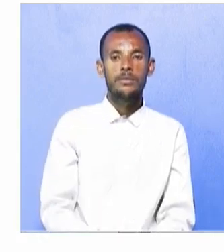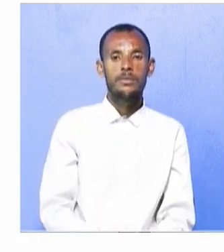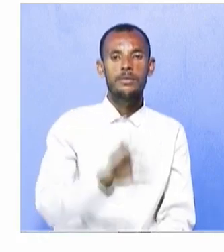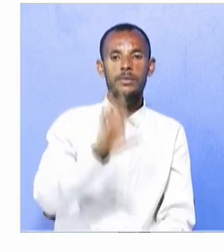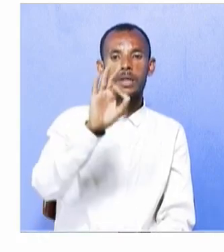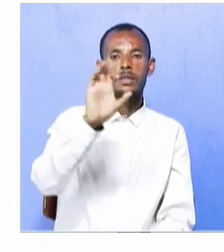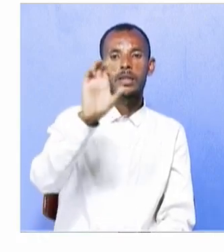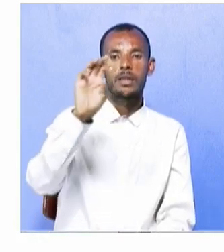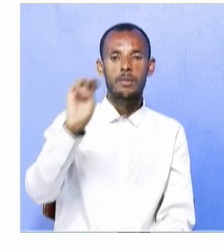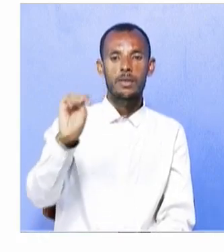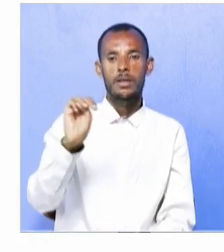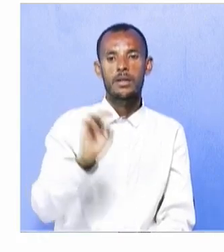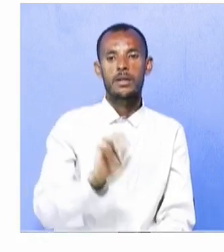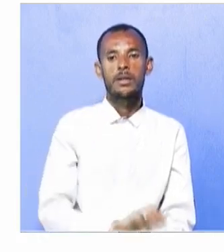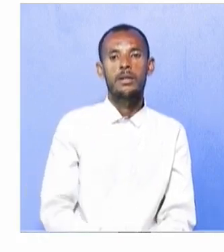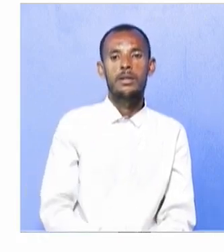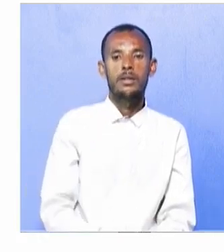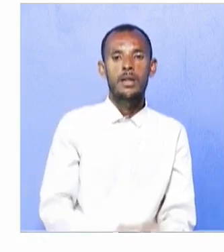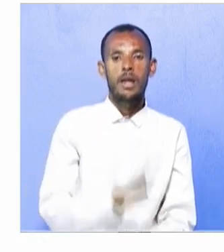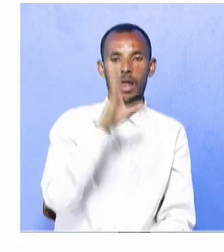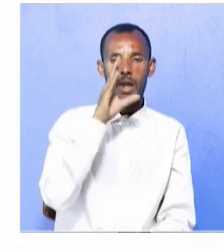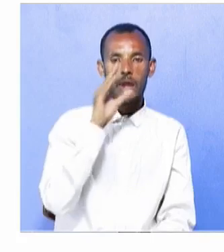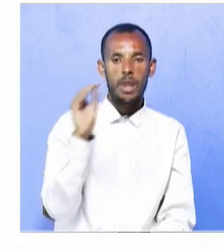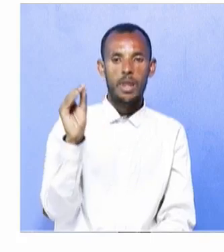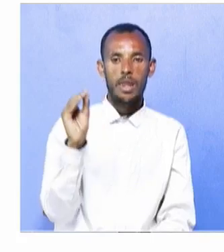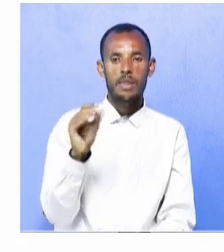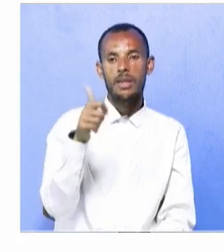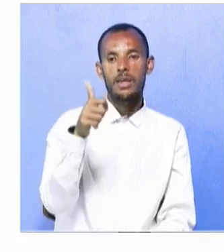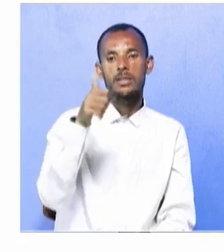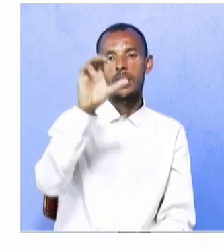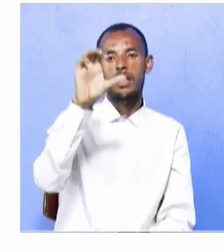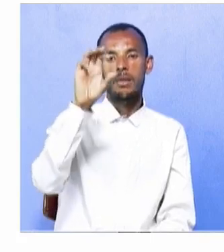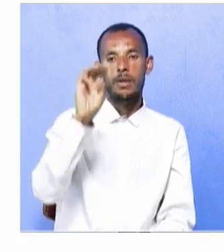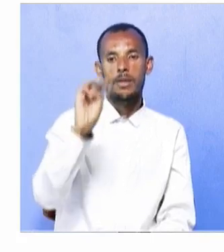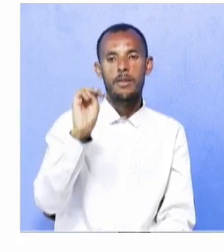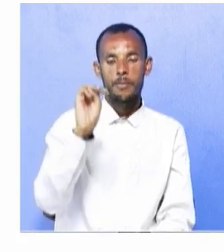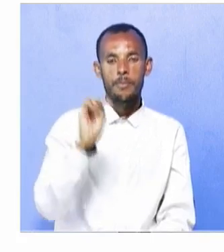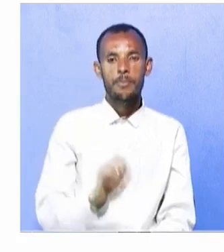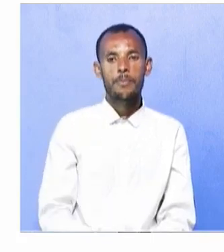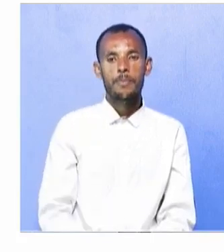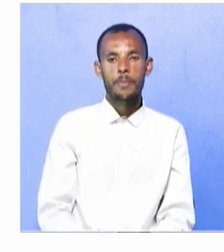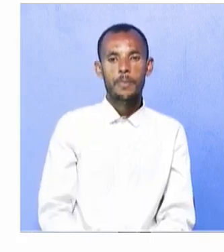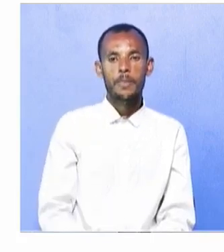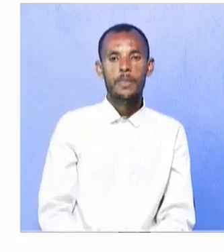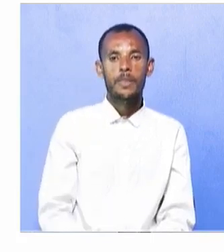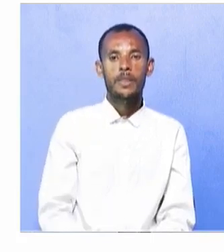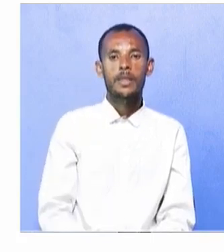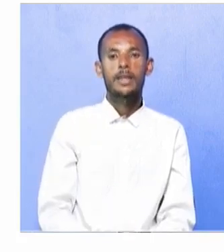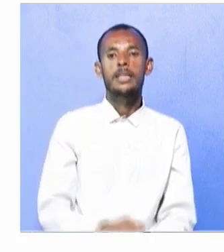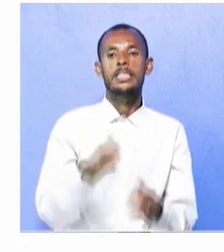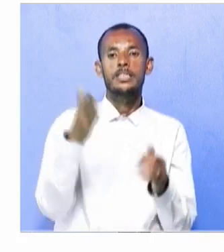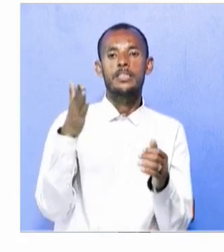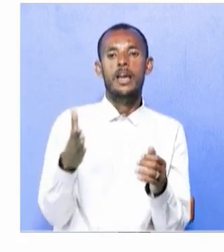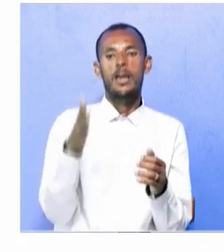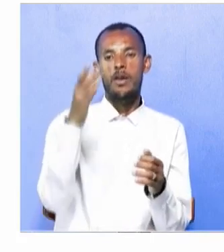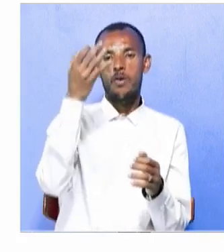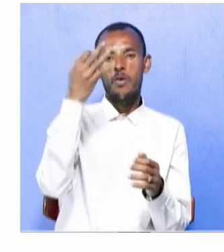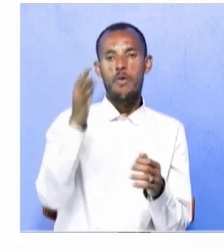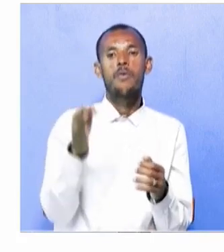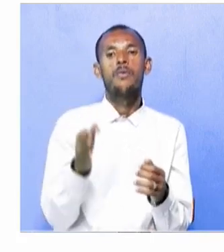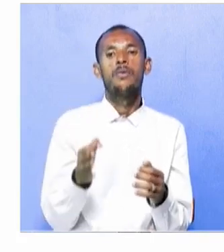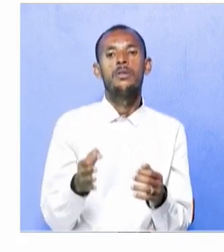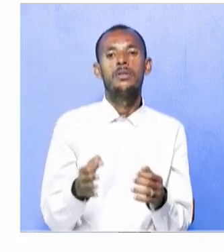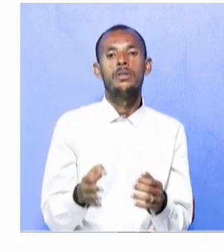9 centimeter, and 10 centimeter. Okay, the sides